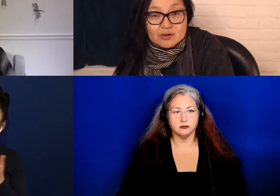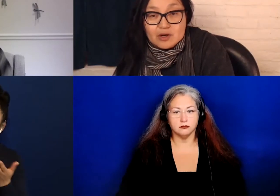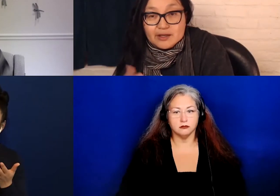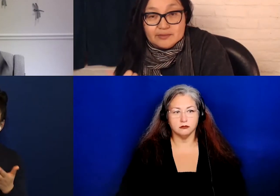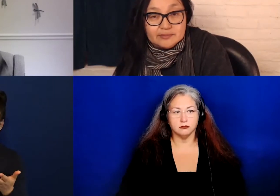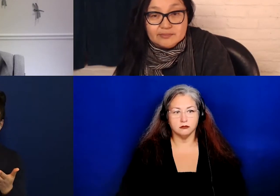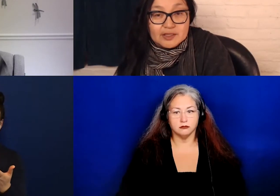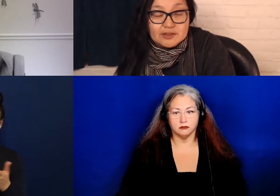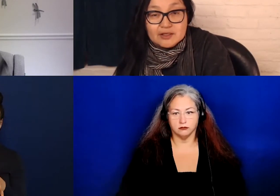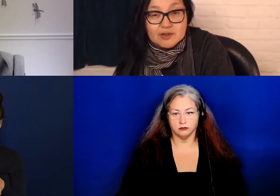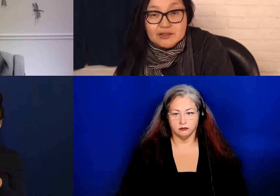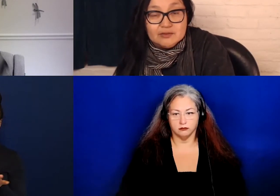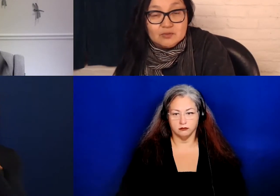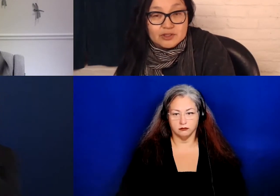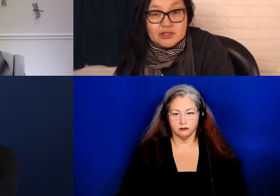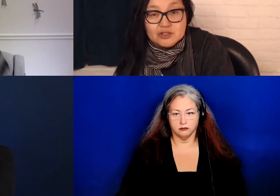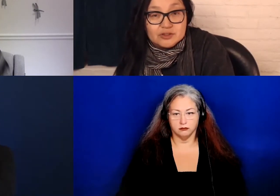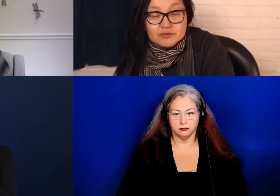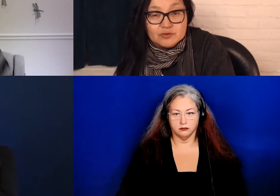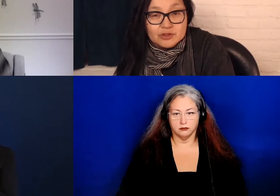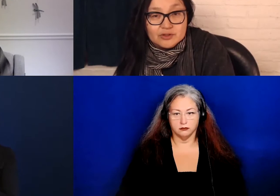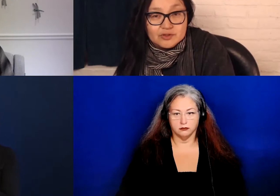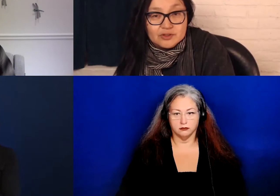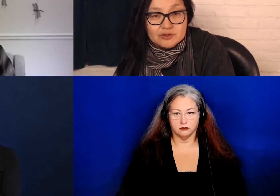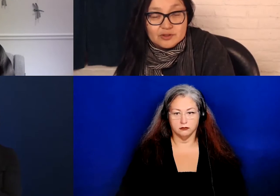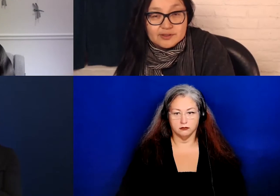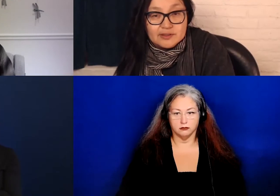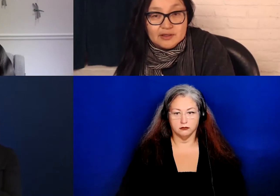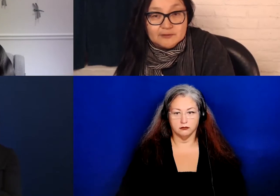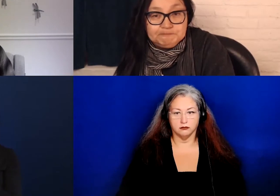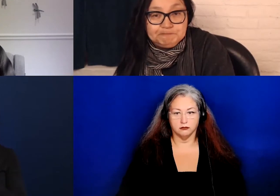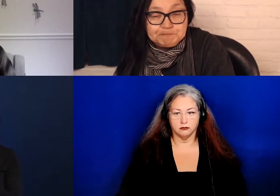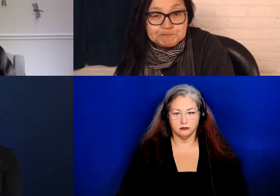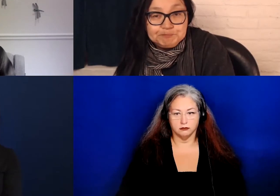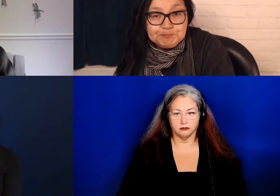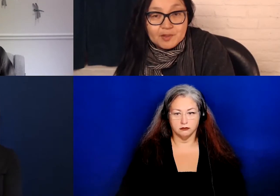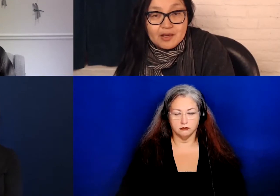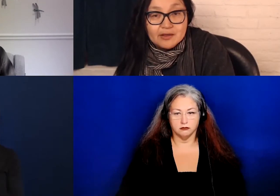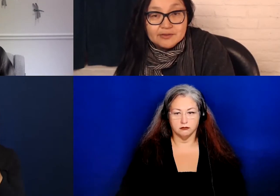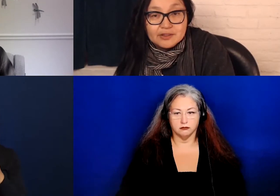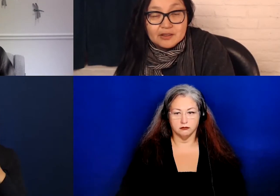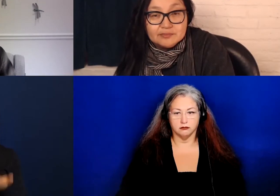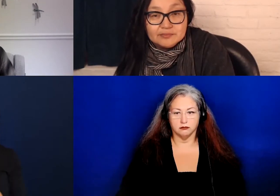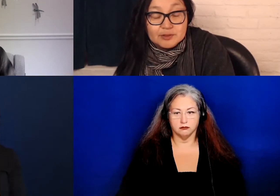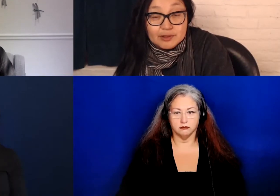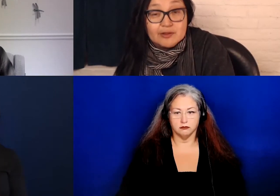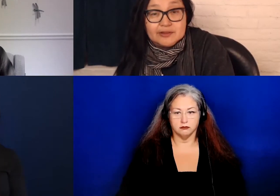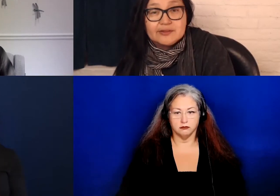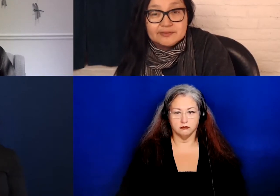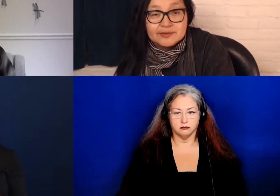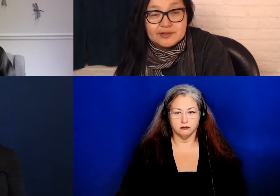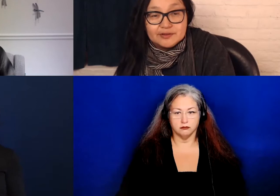leave Taiwan, undocumented, work in kitchens for 4 years here in New York City, and to